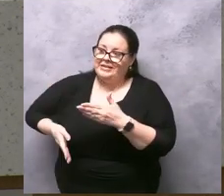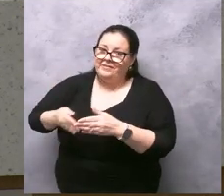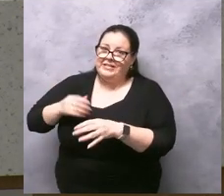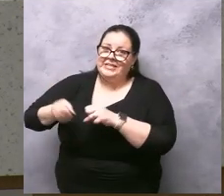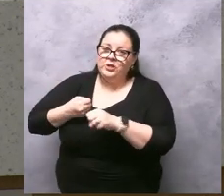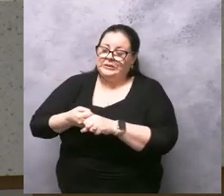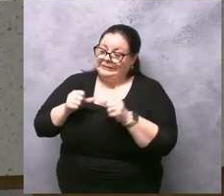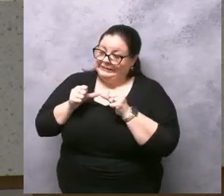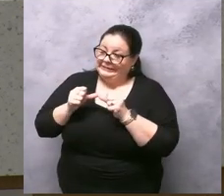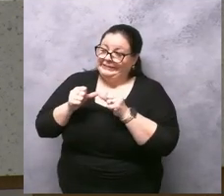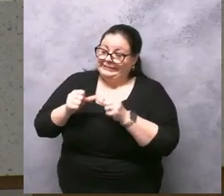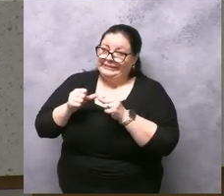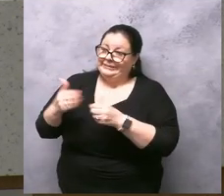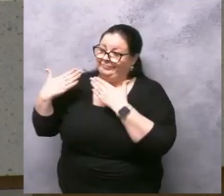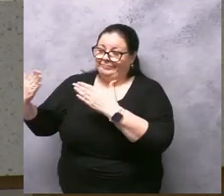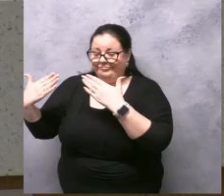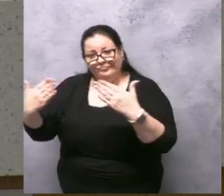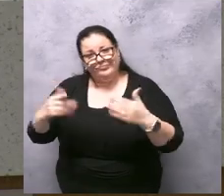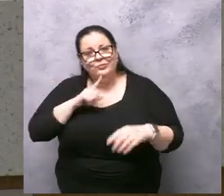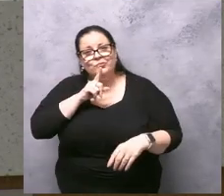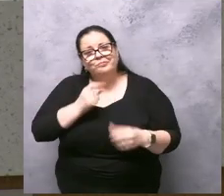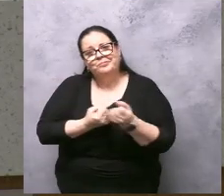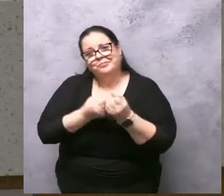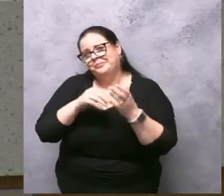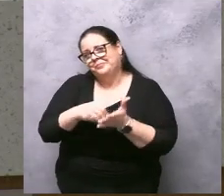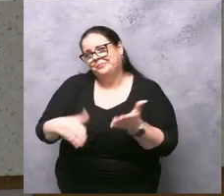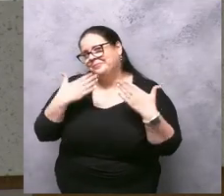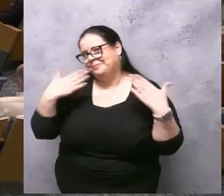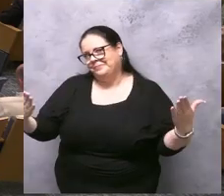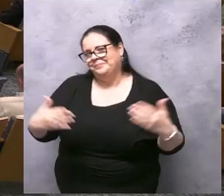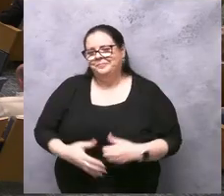there and really pushing for our kids. Thank you.